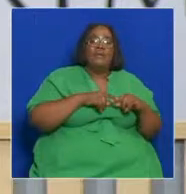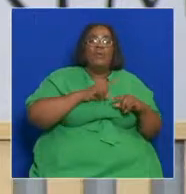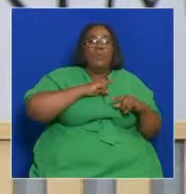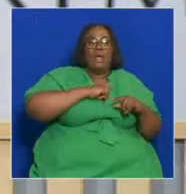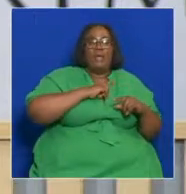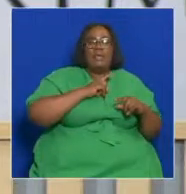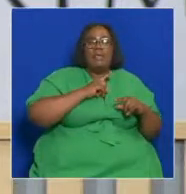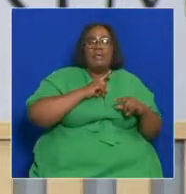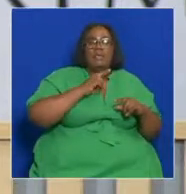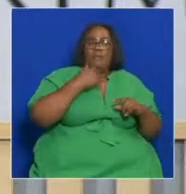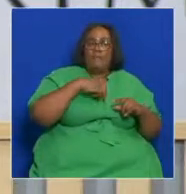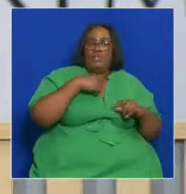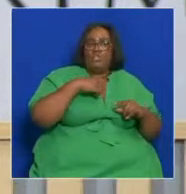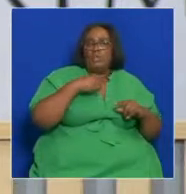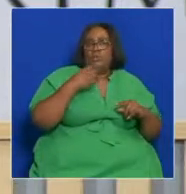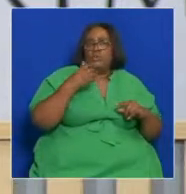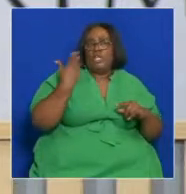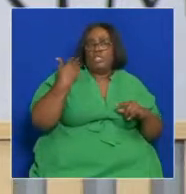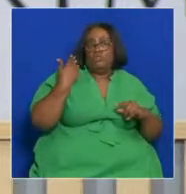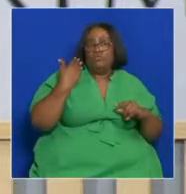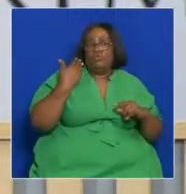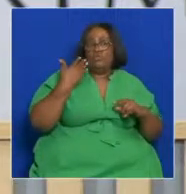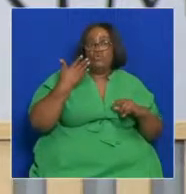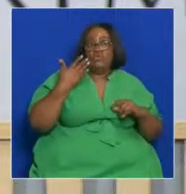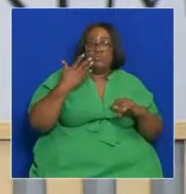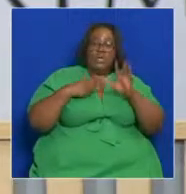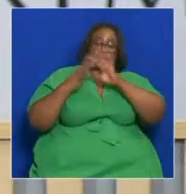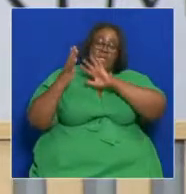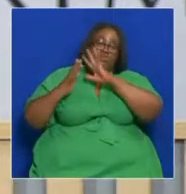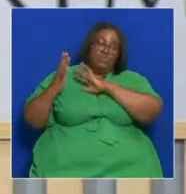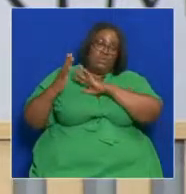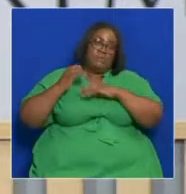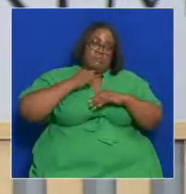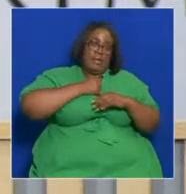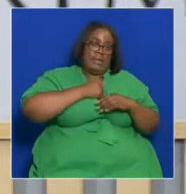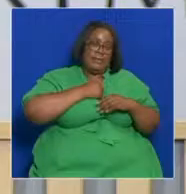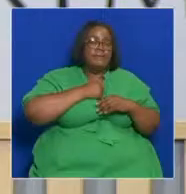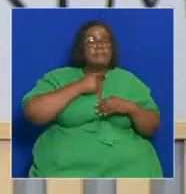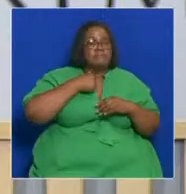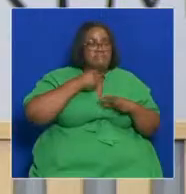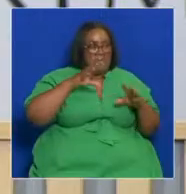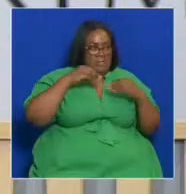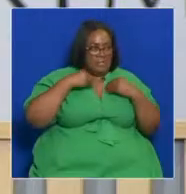I take full responsibility that I should have acted differently.